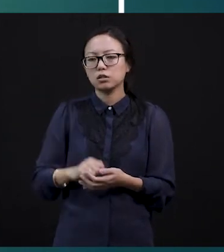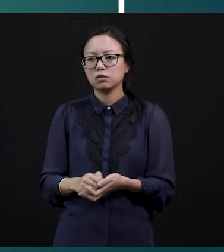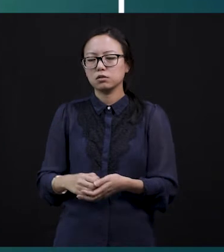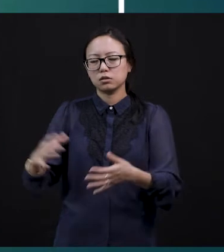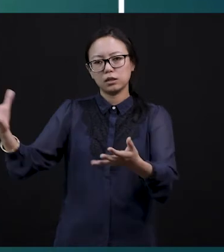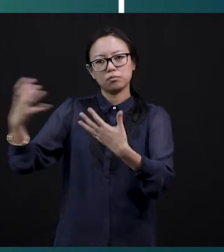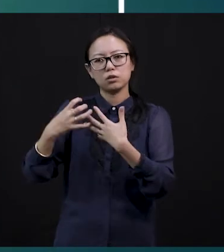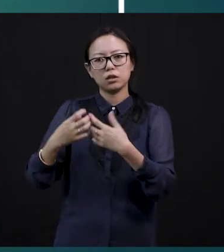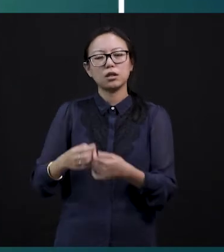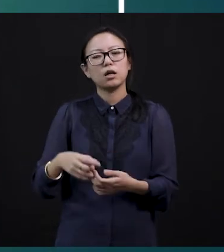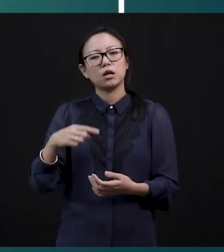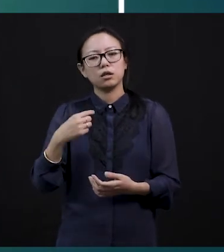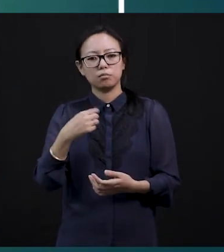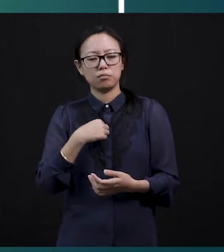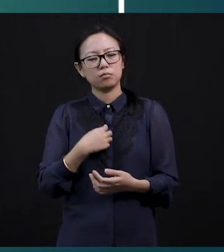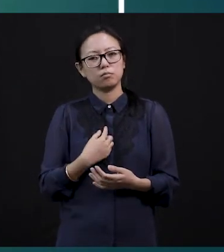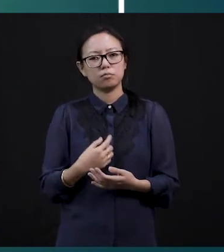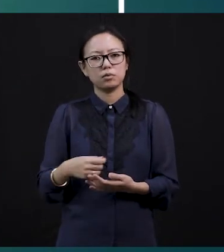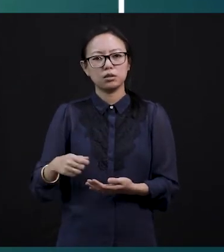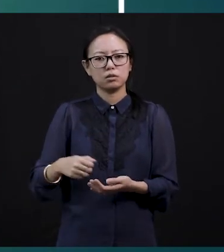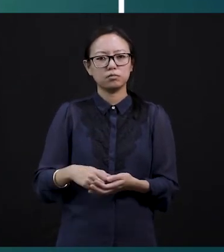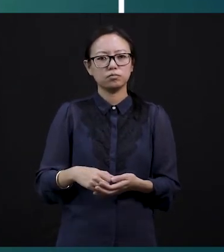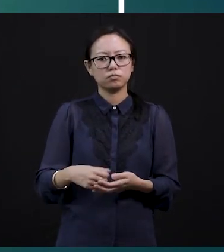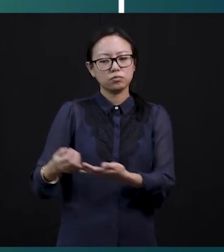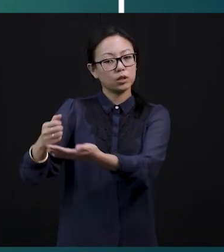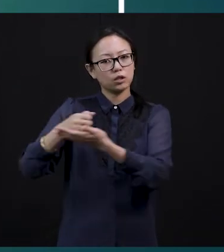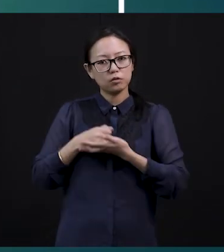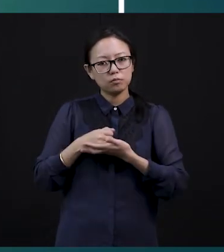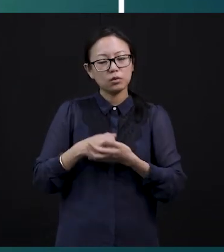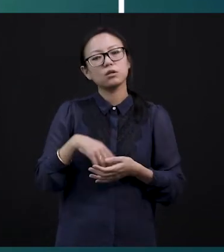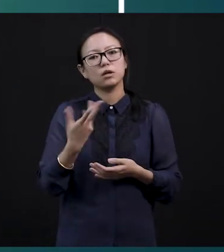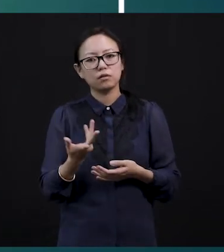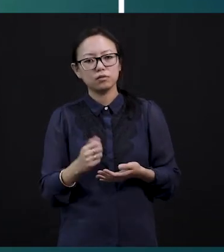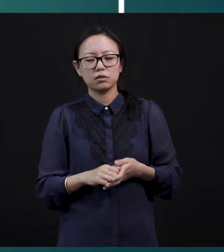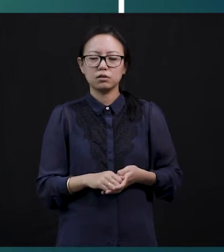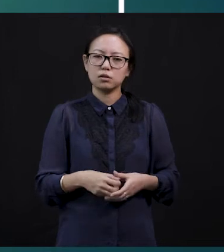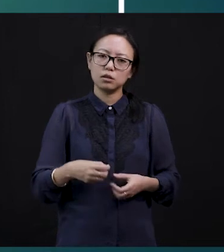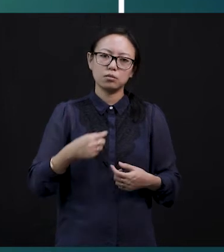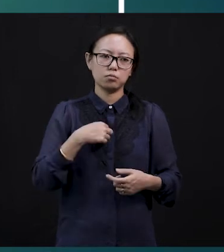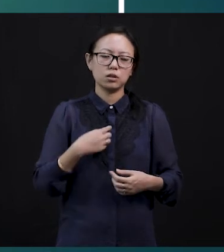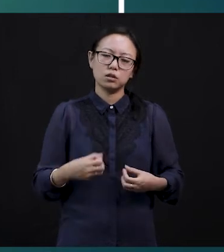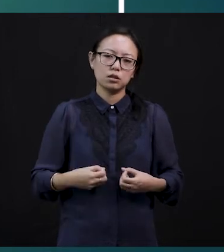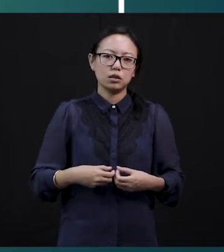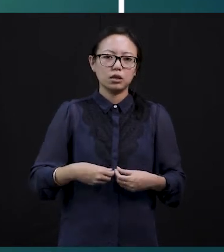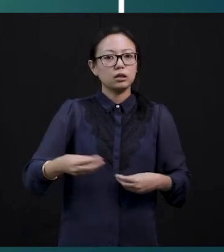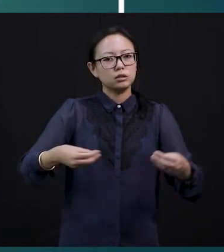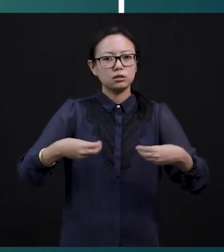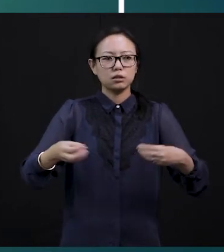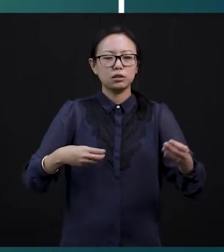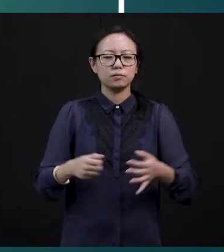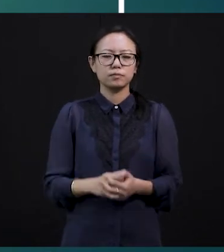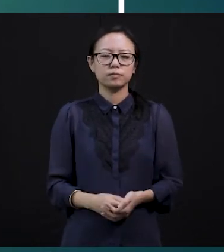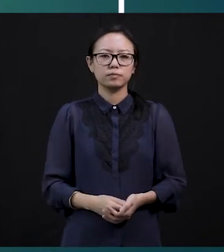space. So it's known as a warehouse or godowns, those spaces which are very big enough for things to be stored.